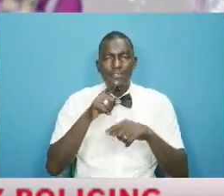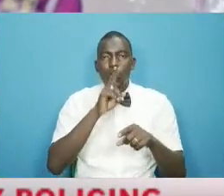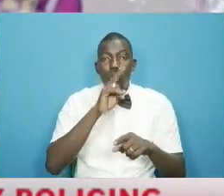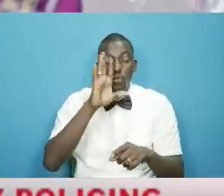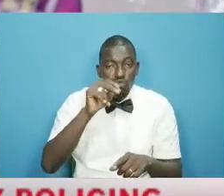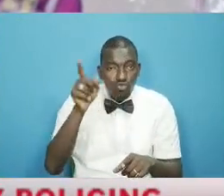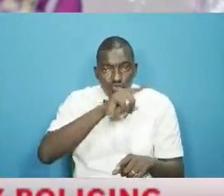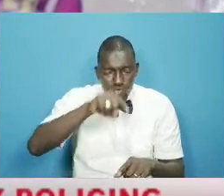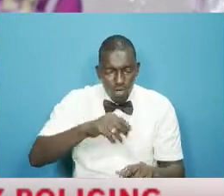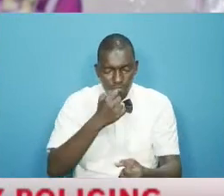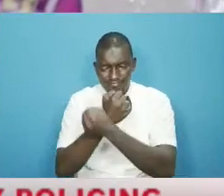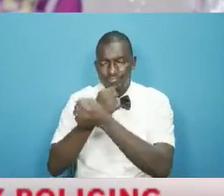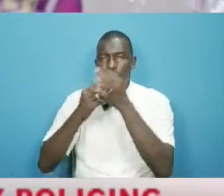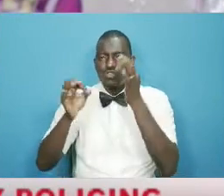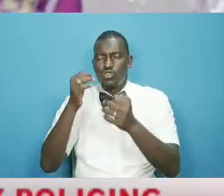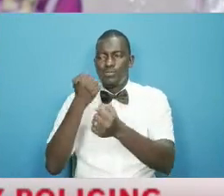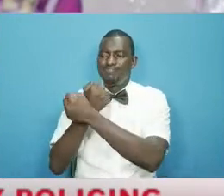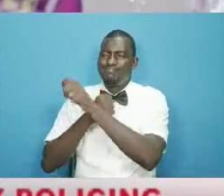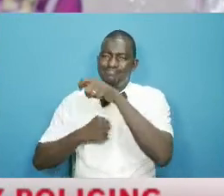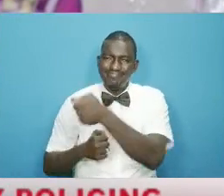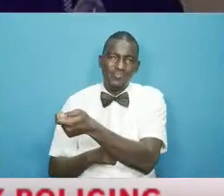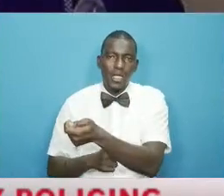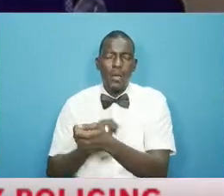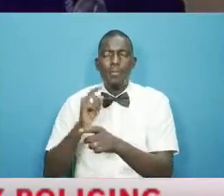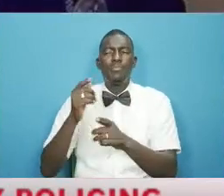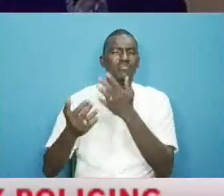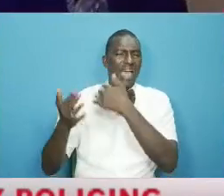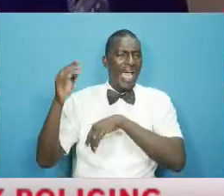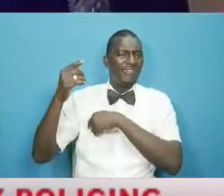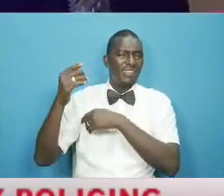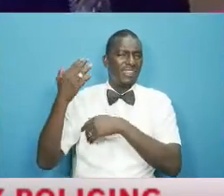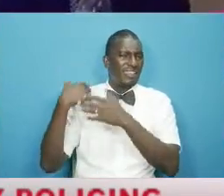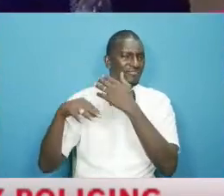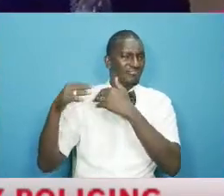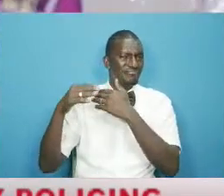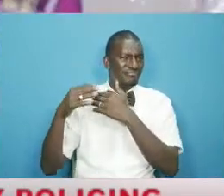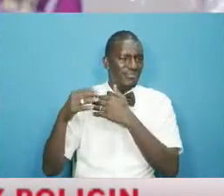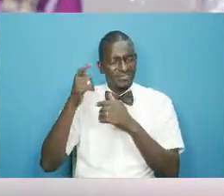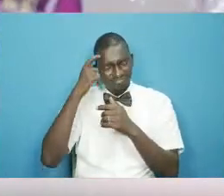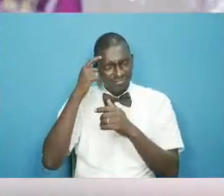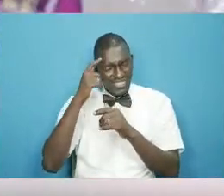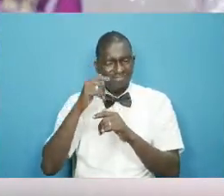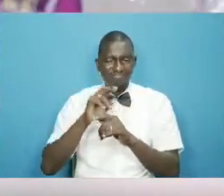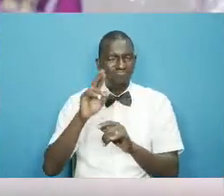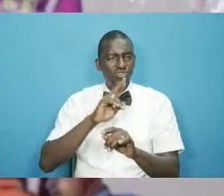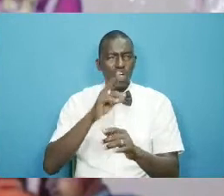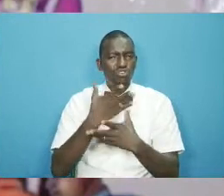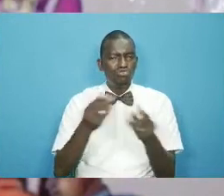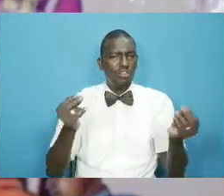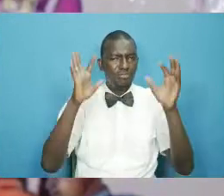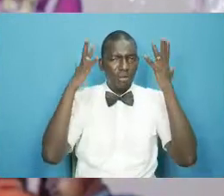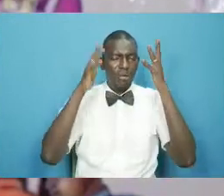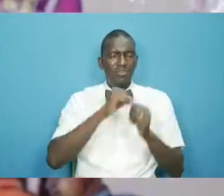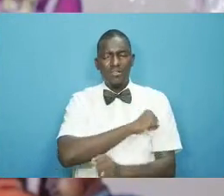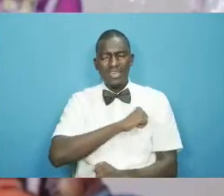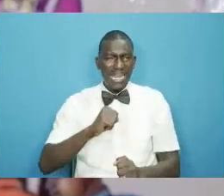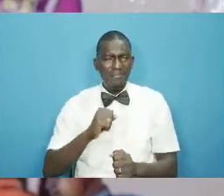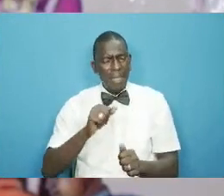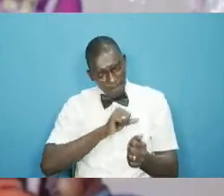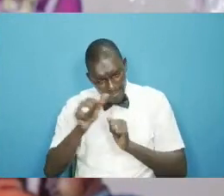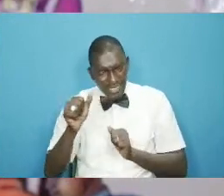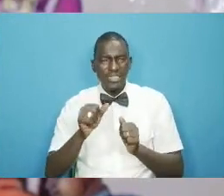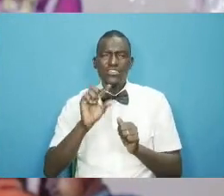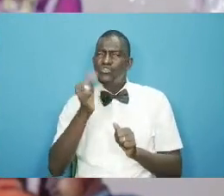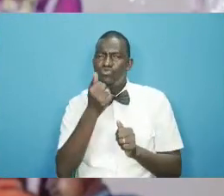offenders. But over time, it's been revealed that this has not really solved the problem of crime. So the